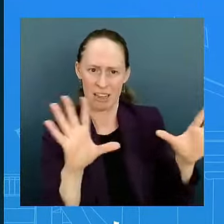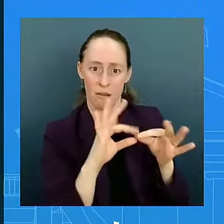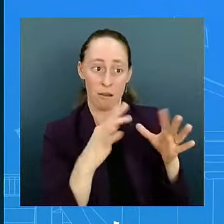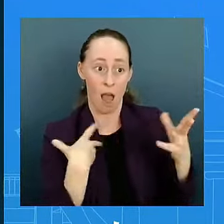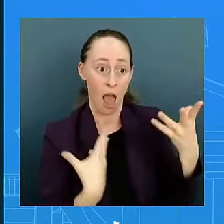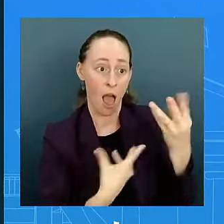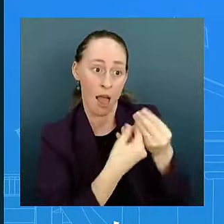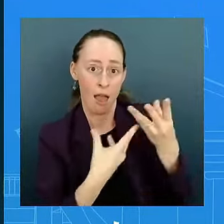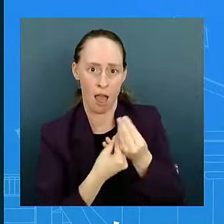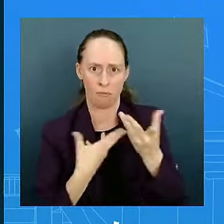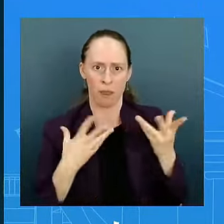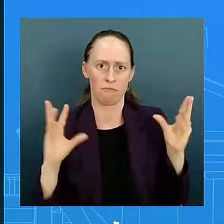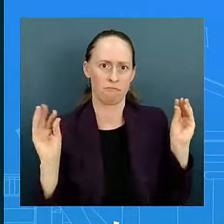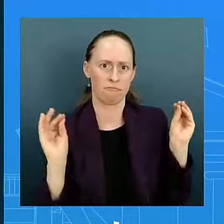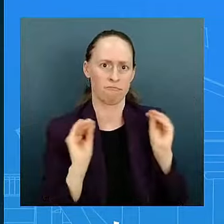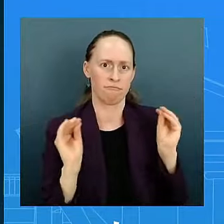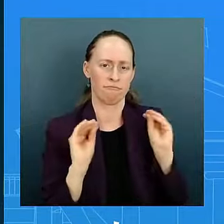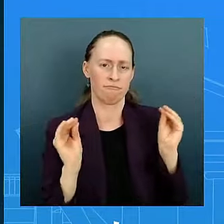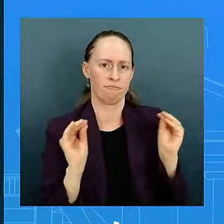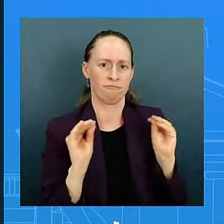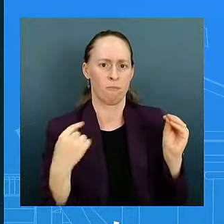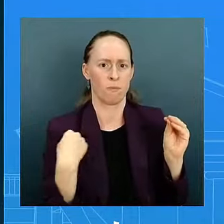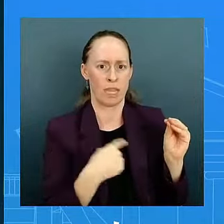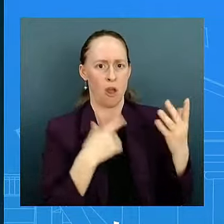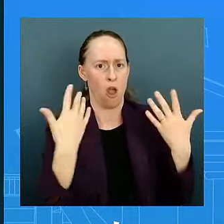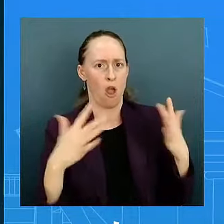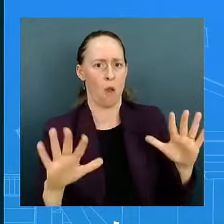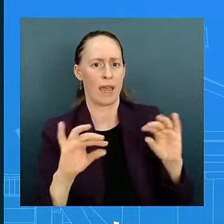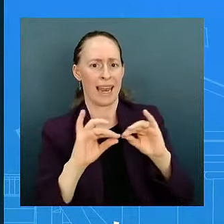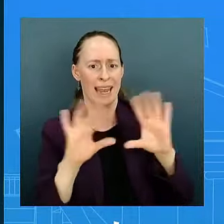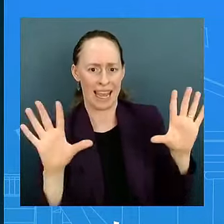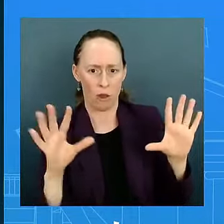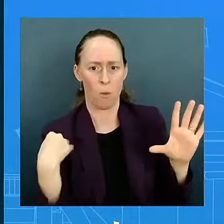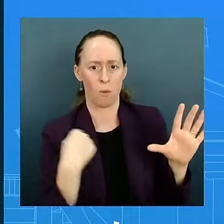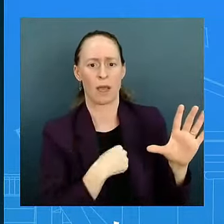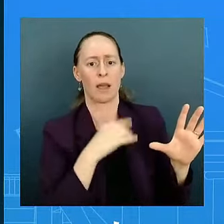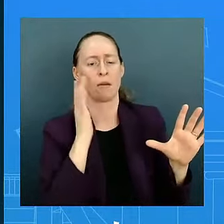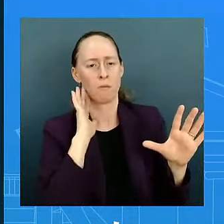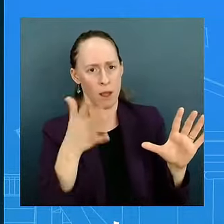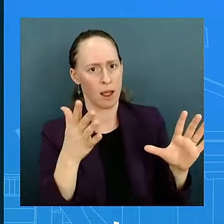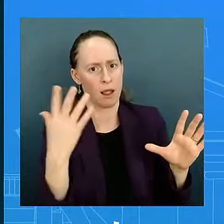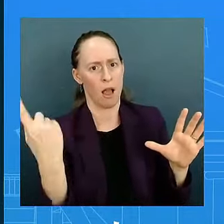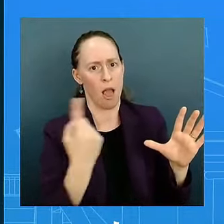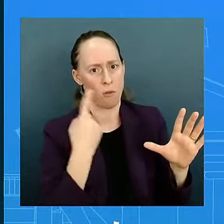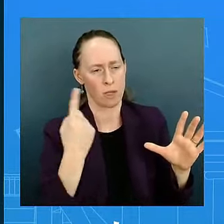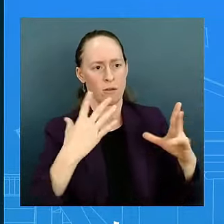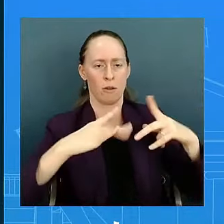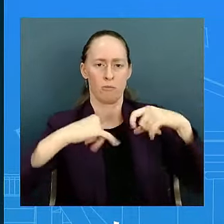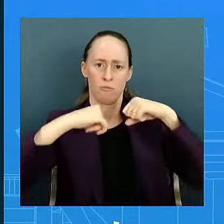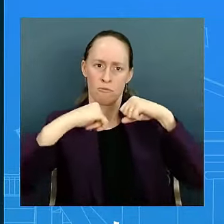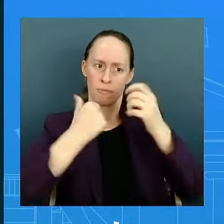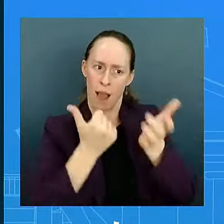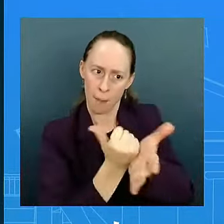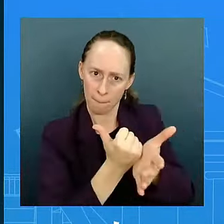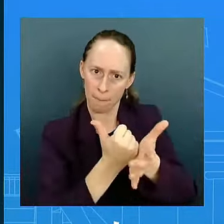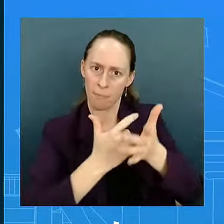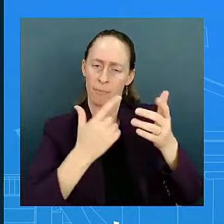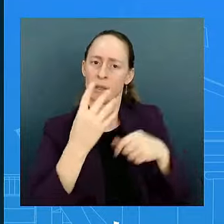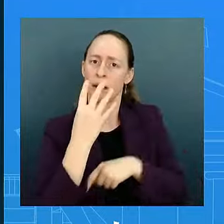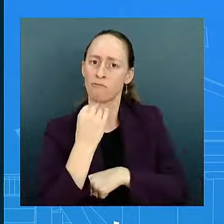will defend Israel, but we do not want this conflict to escalate or spread. We've been very consistent about that from